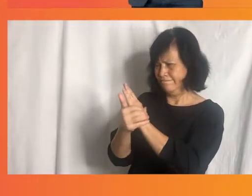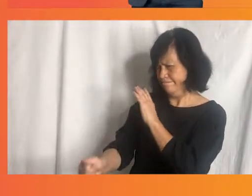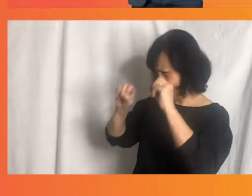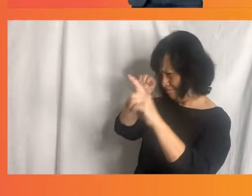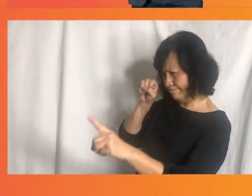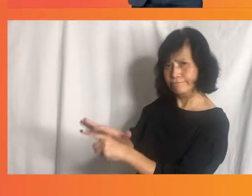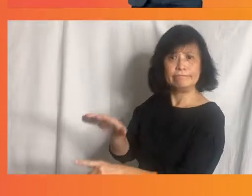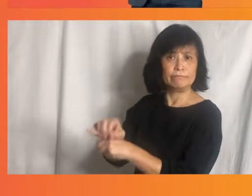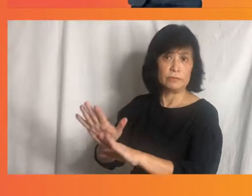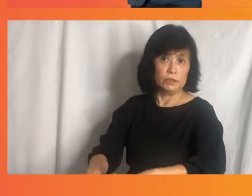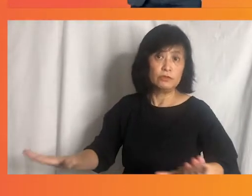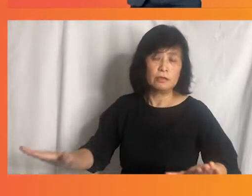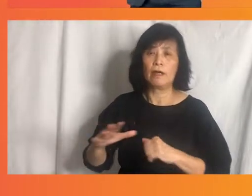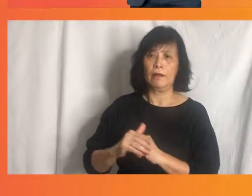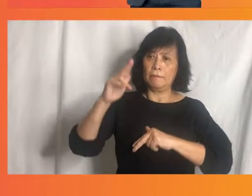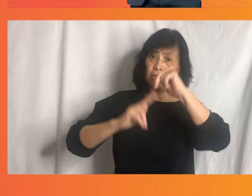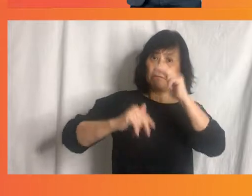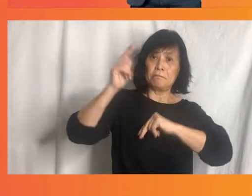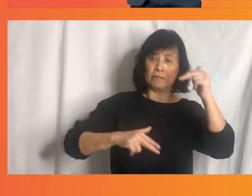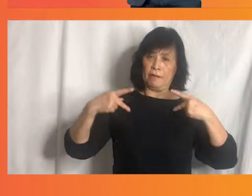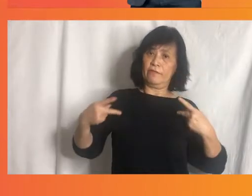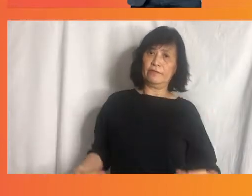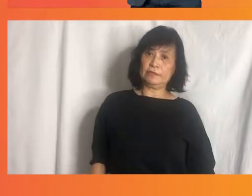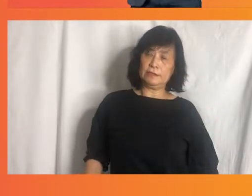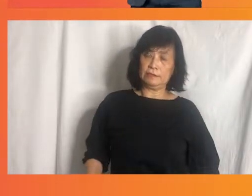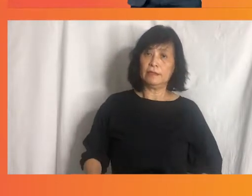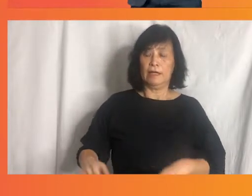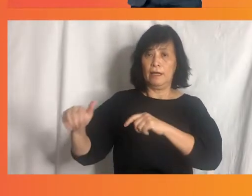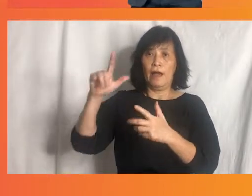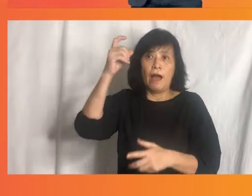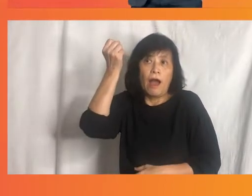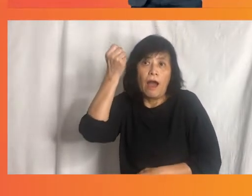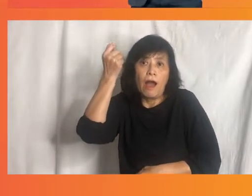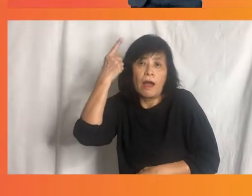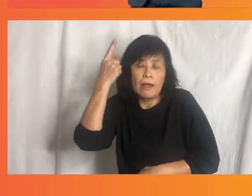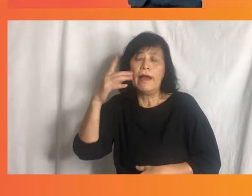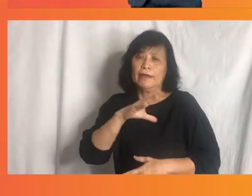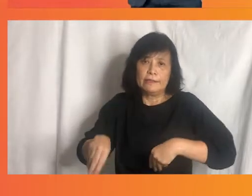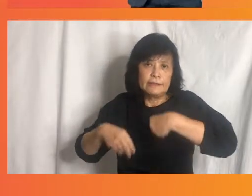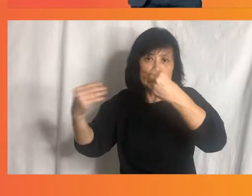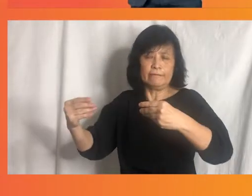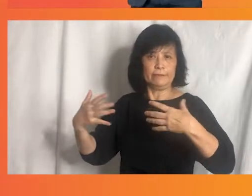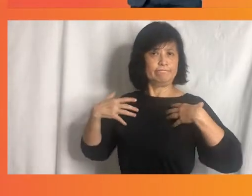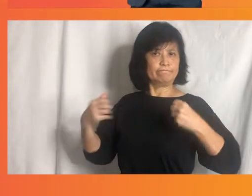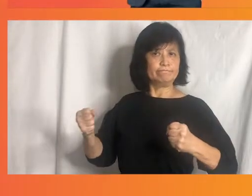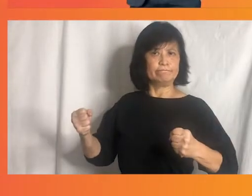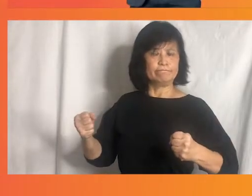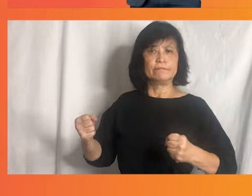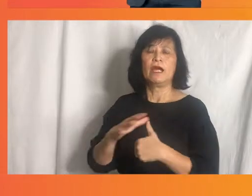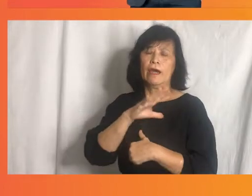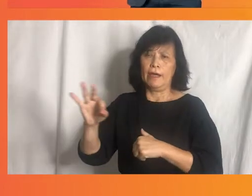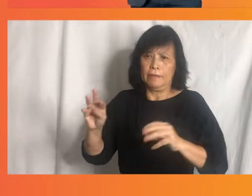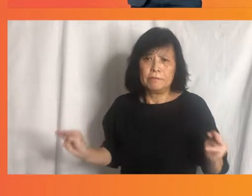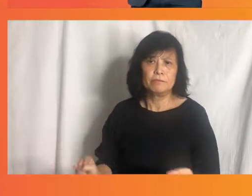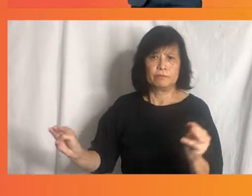age, build and improve their physical literacy early, and give them the competence, the confidence, and